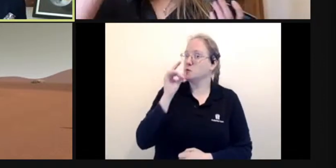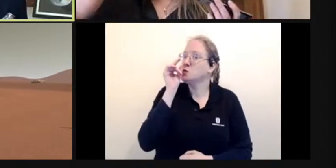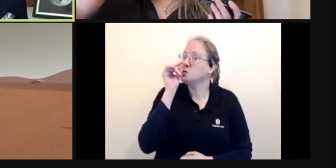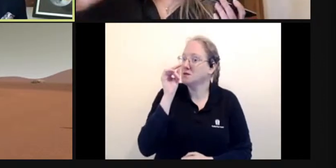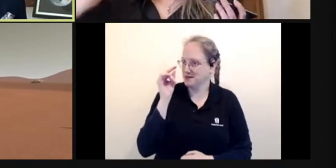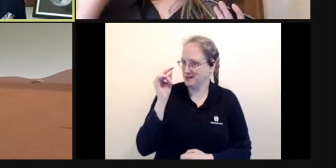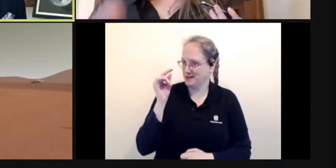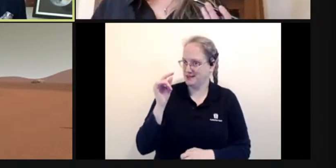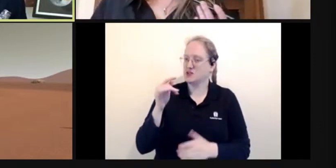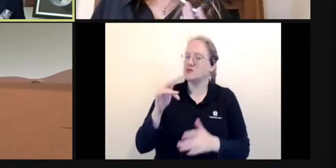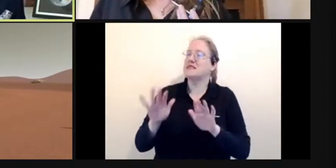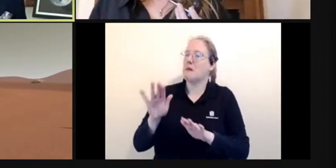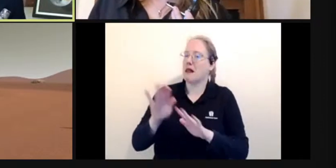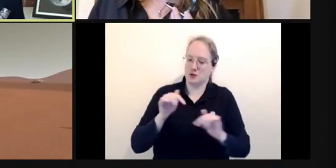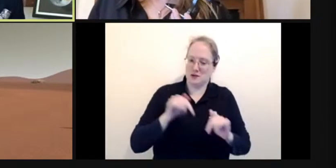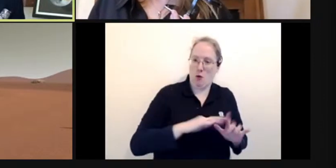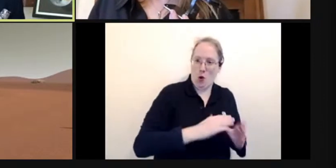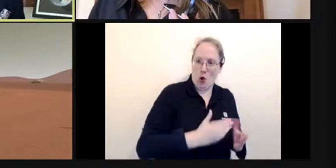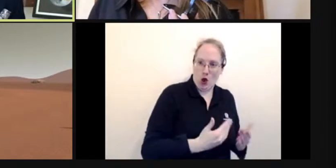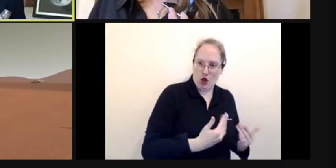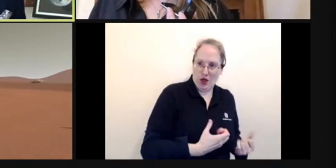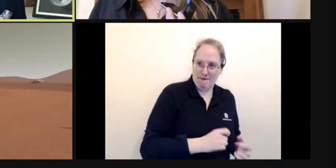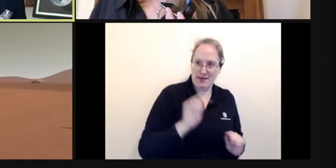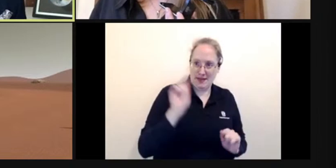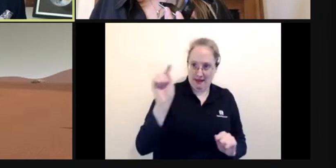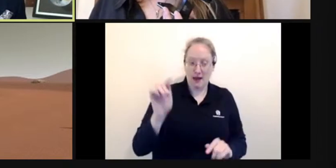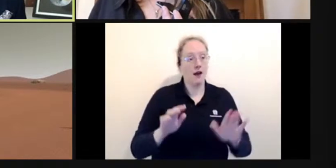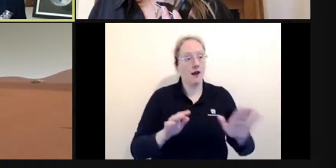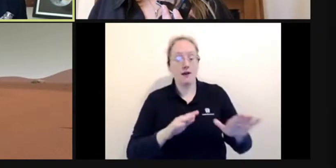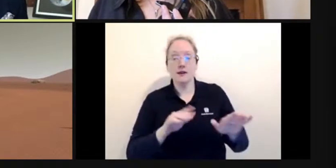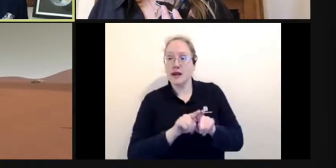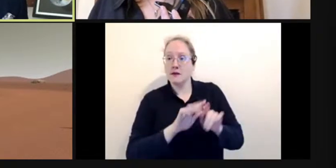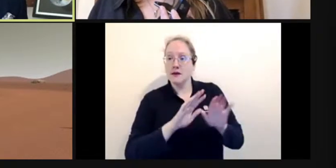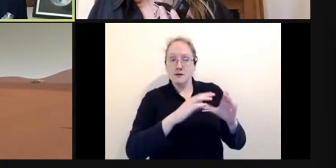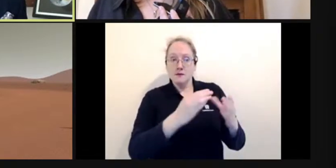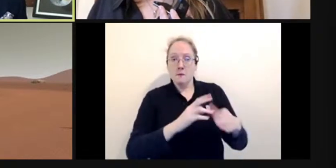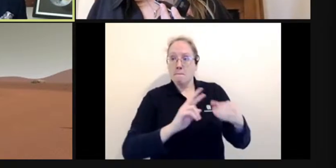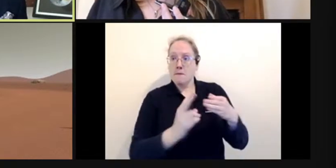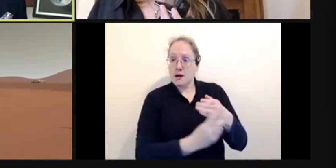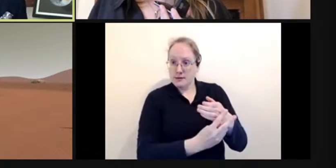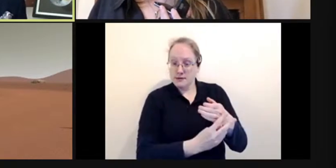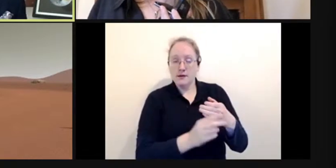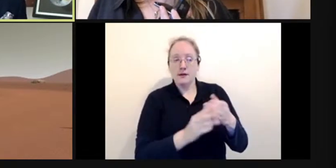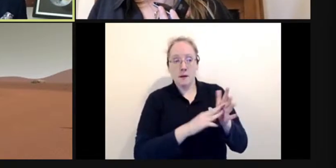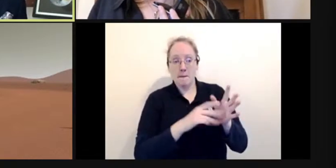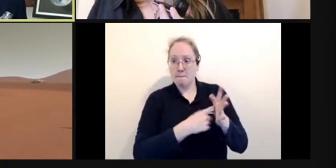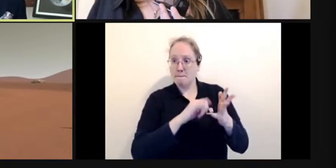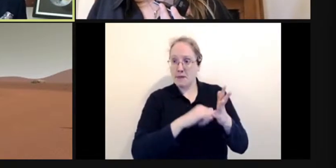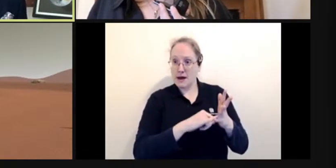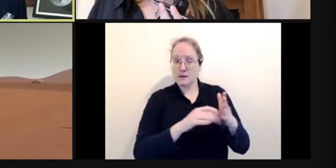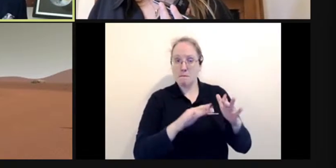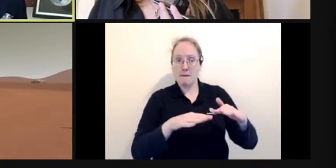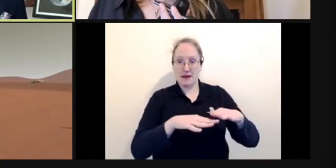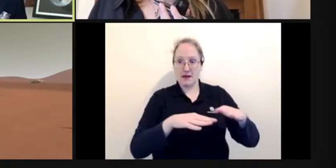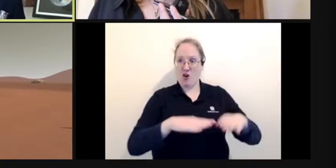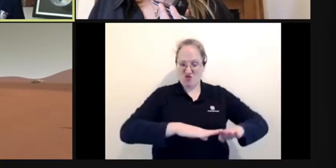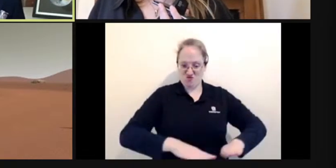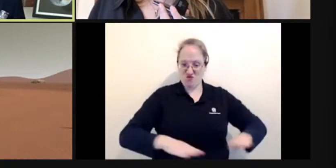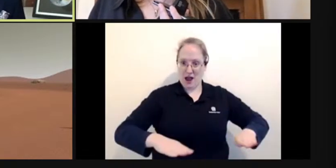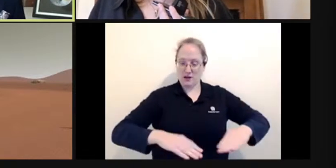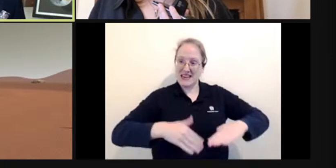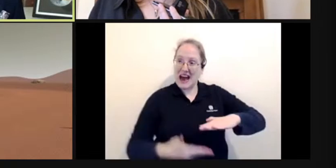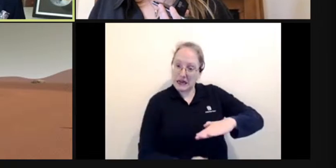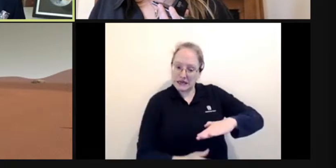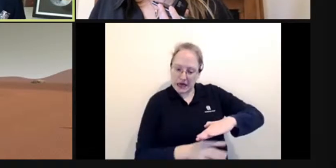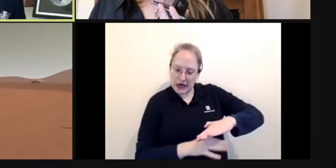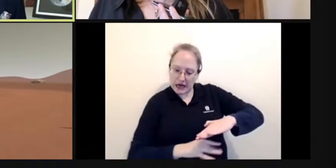it. Just as with Mars, there are certain regions perhaps below the soil protected from radiation that could actually